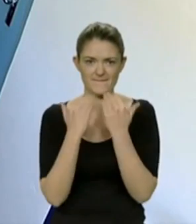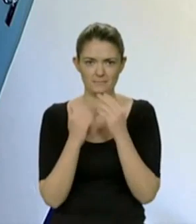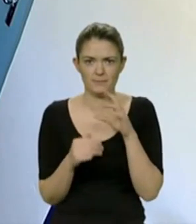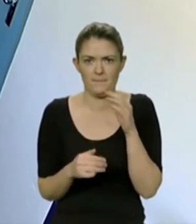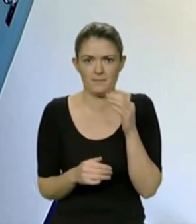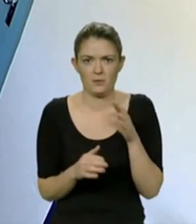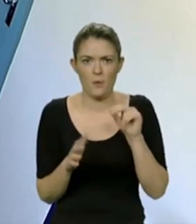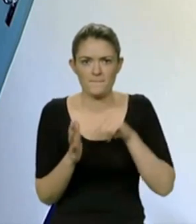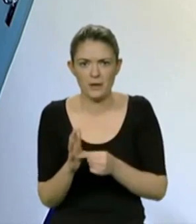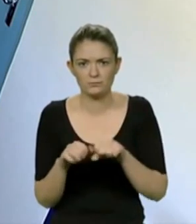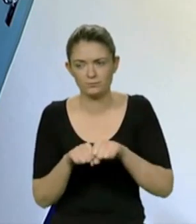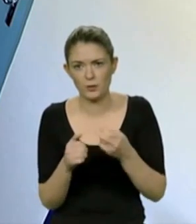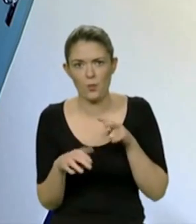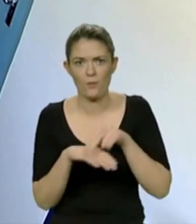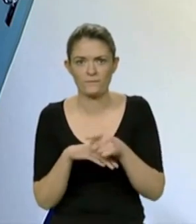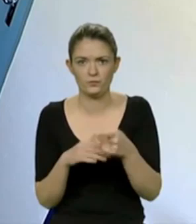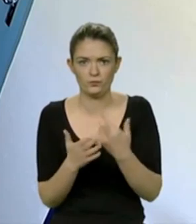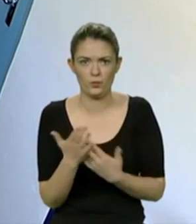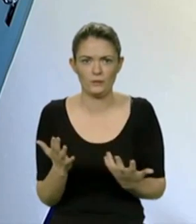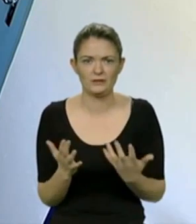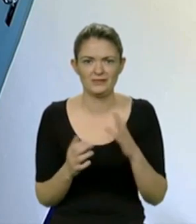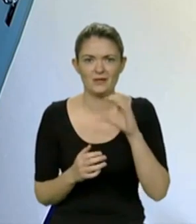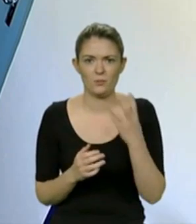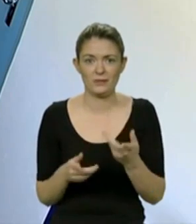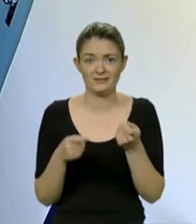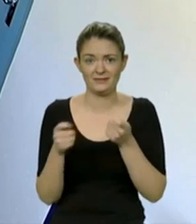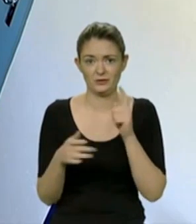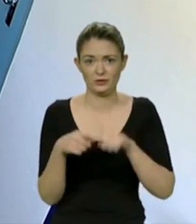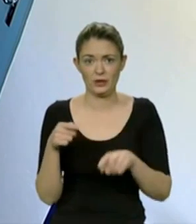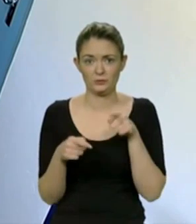these charges. You've come to my attention again, and you haven't